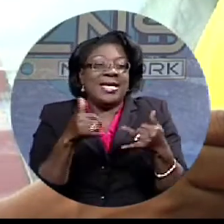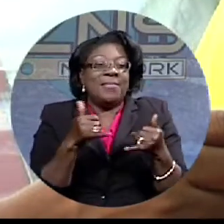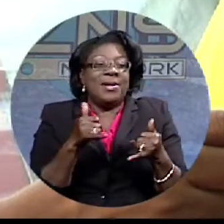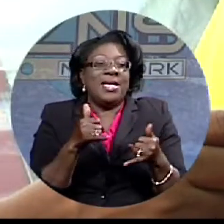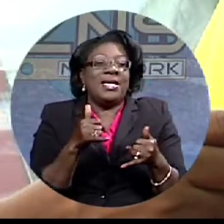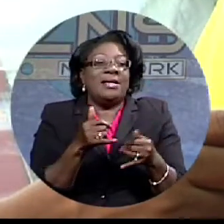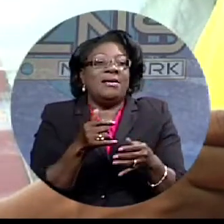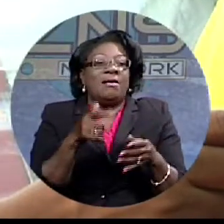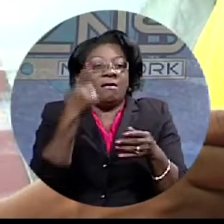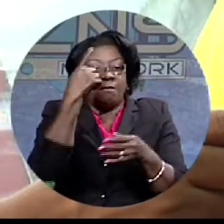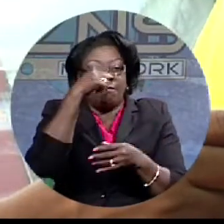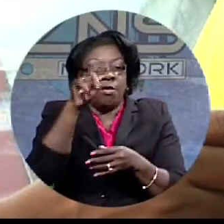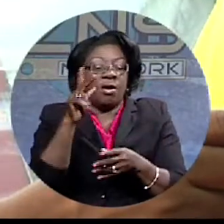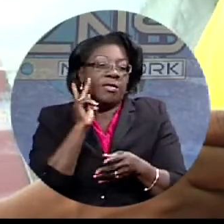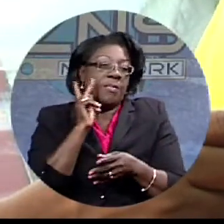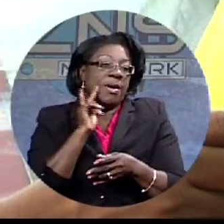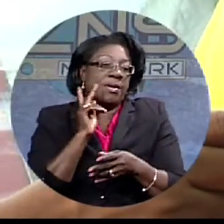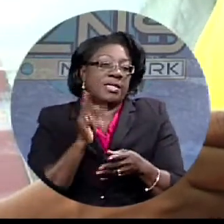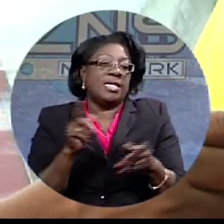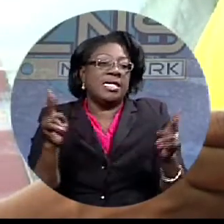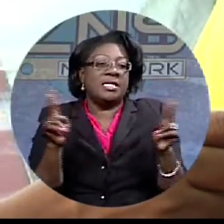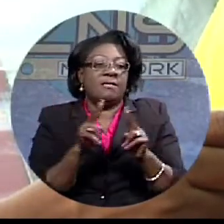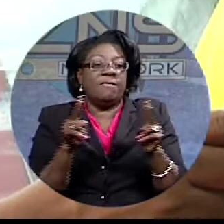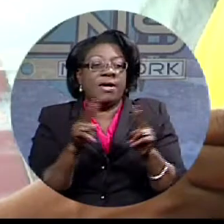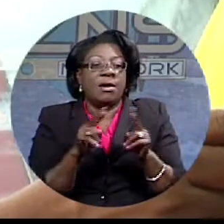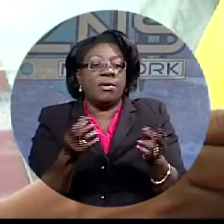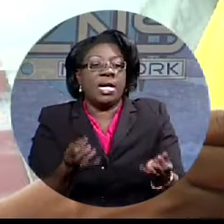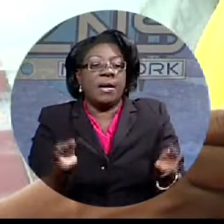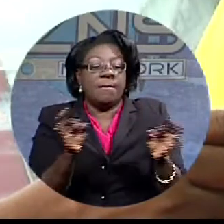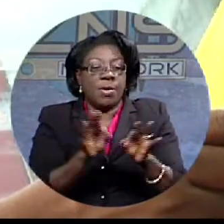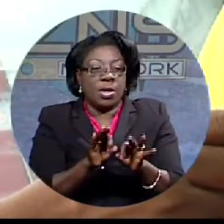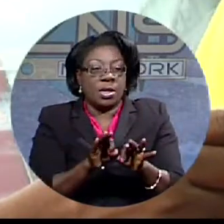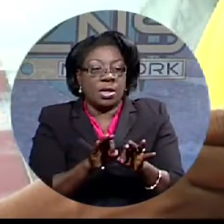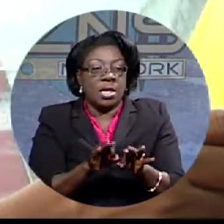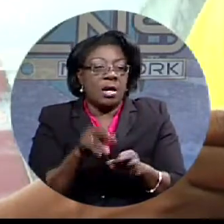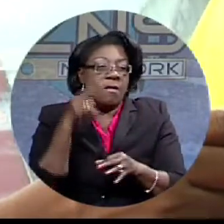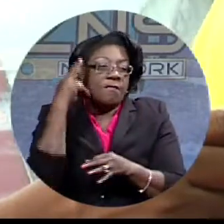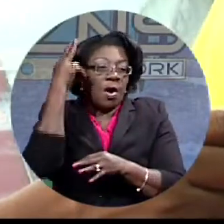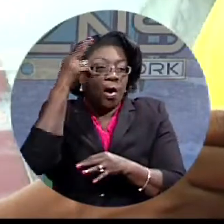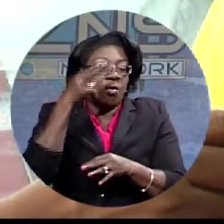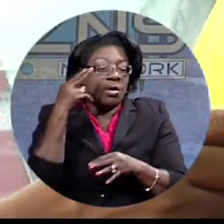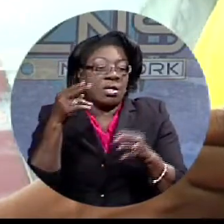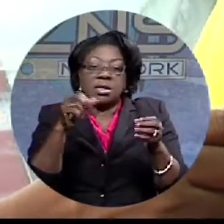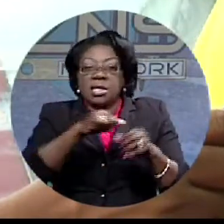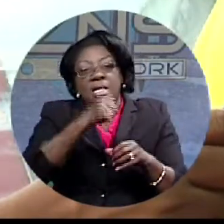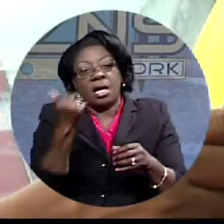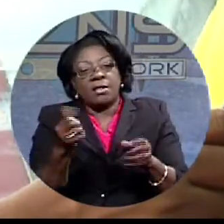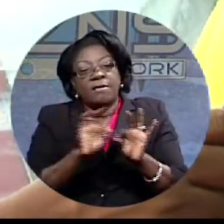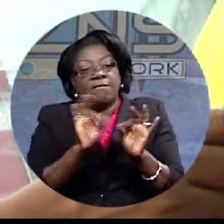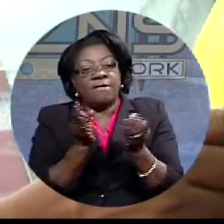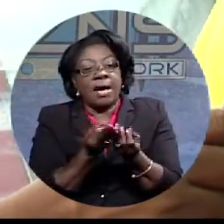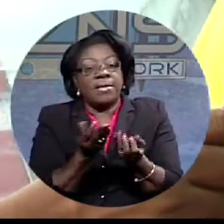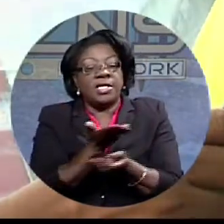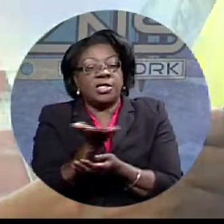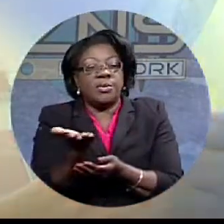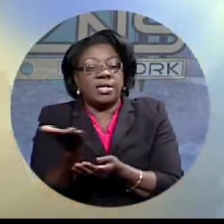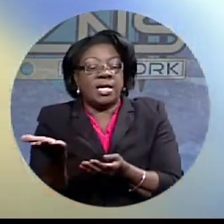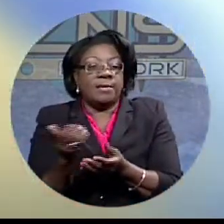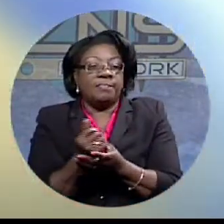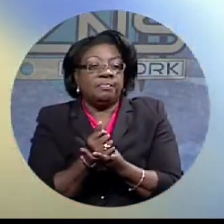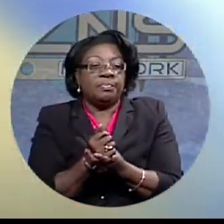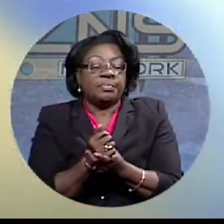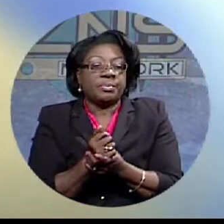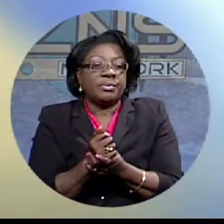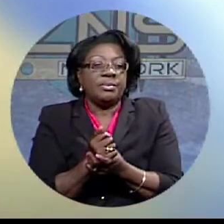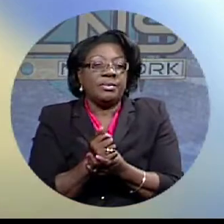range and stuff, it's super important. Uncles, even the extended family, ask them, you know, how they doing? Be interested. And finally